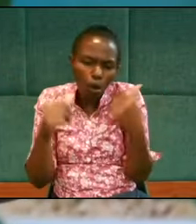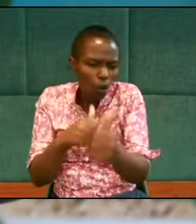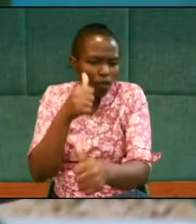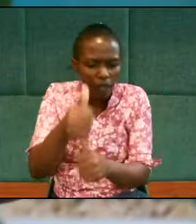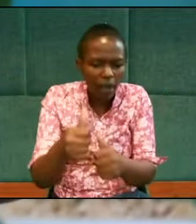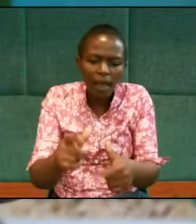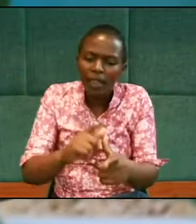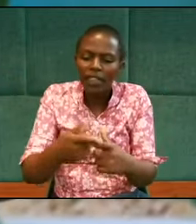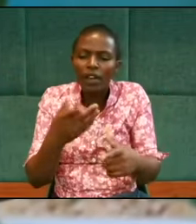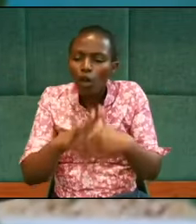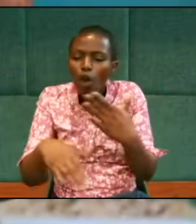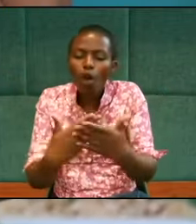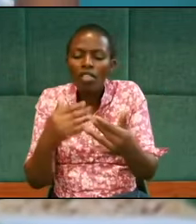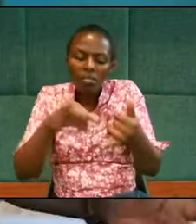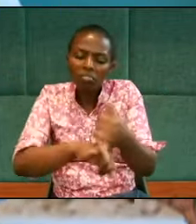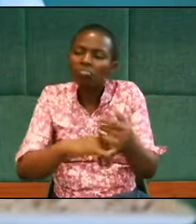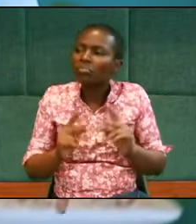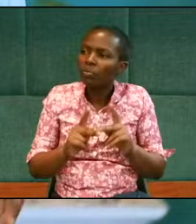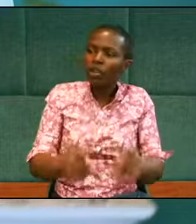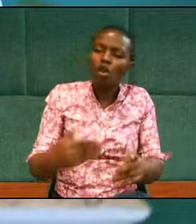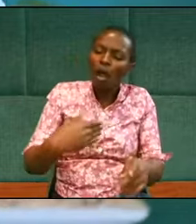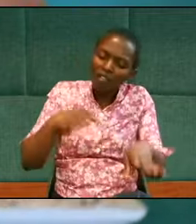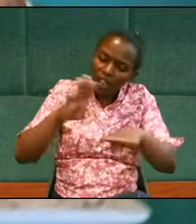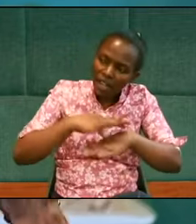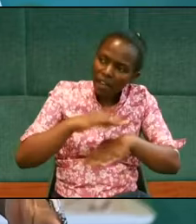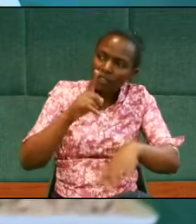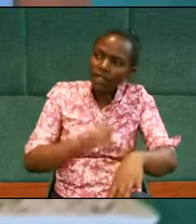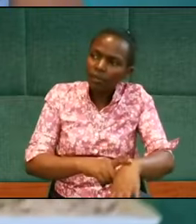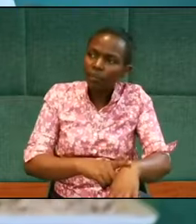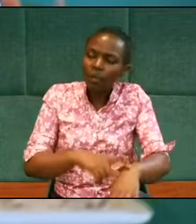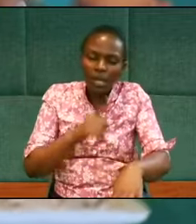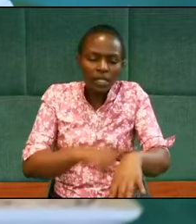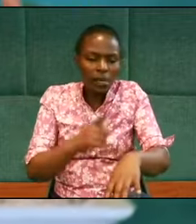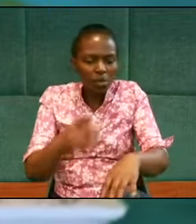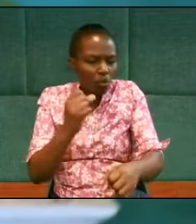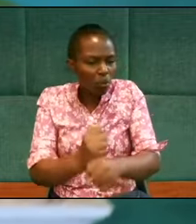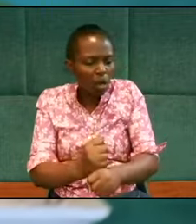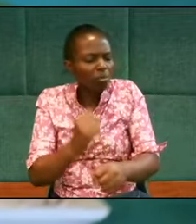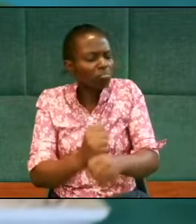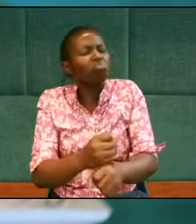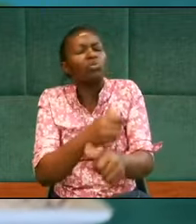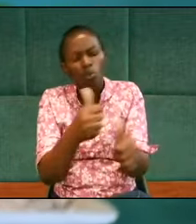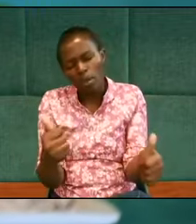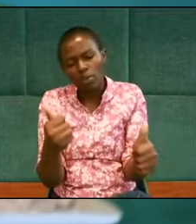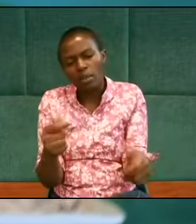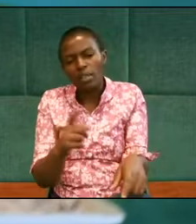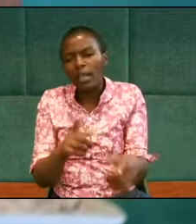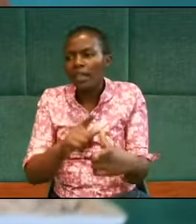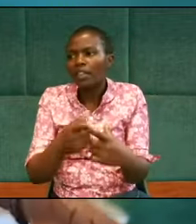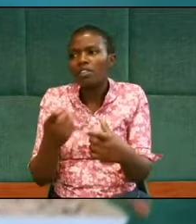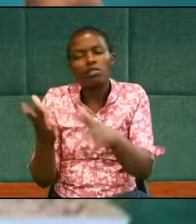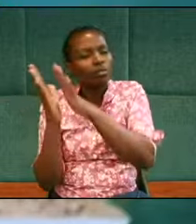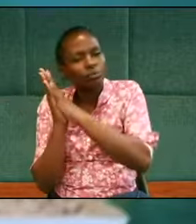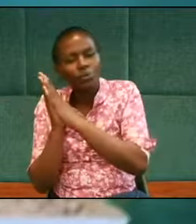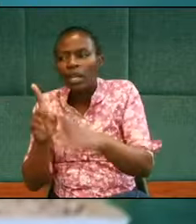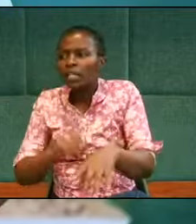married. You have enough time. If it is work, you work yourself to sleep. You